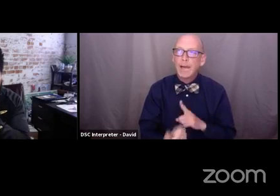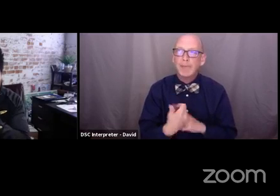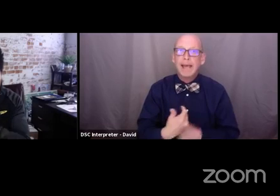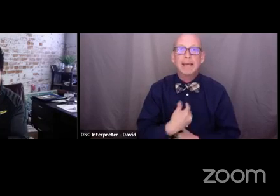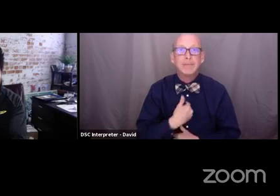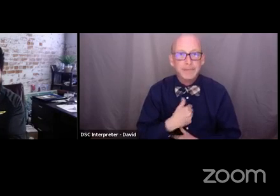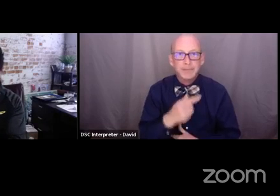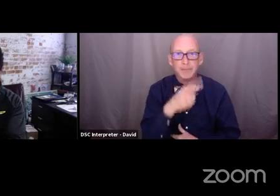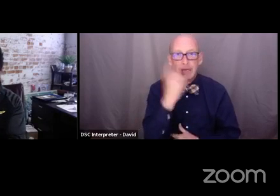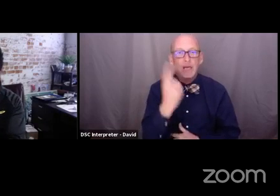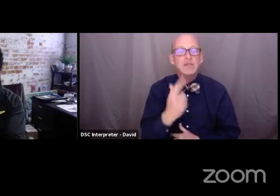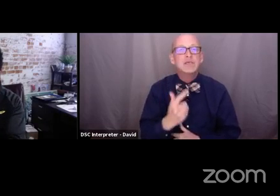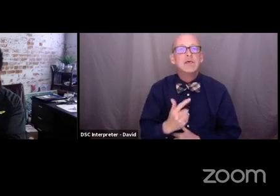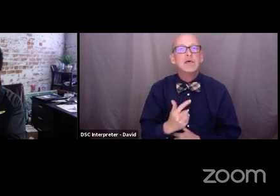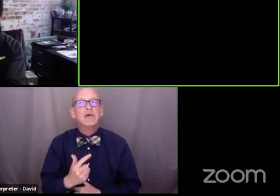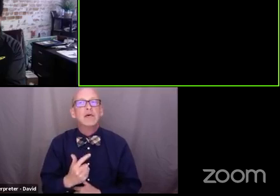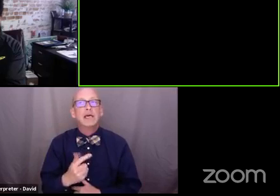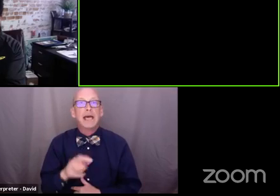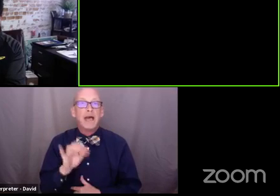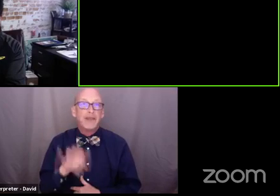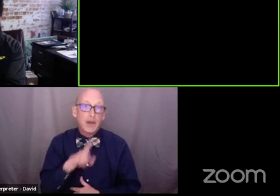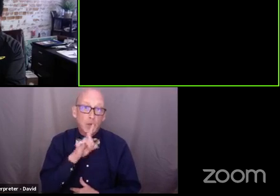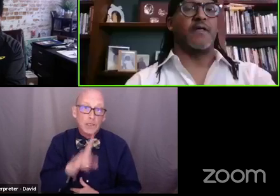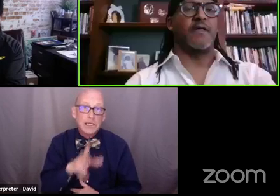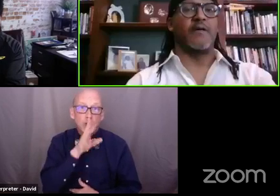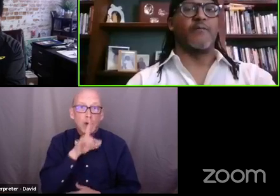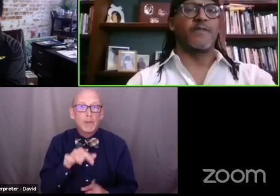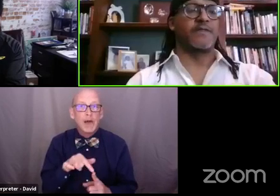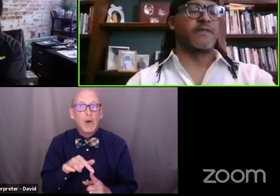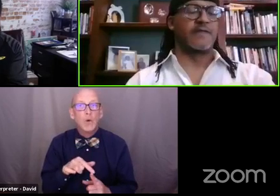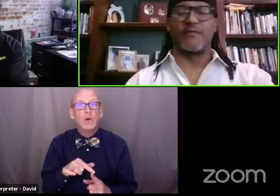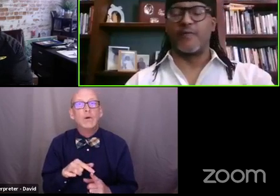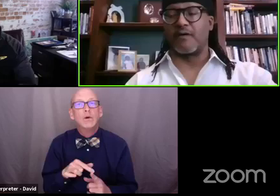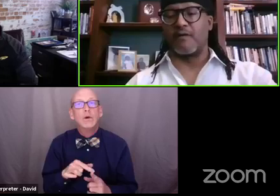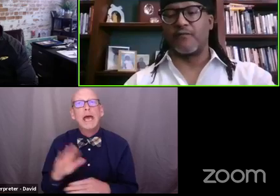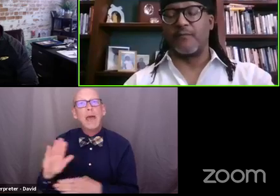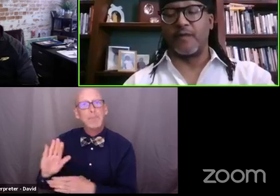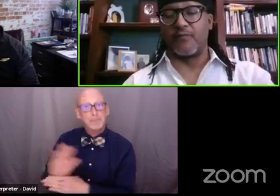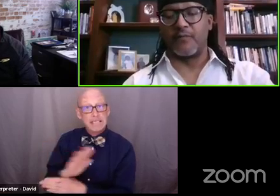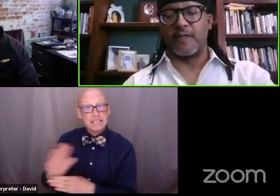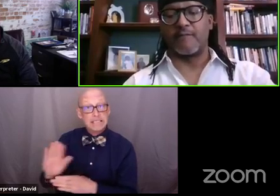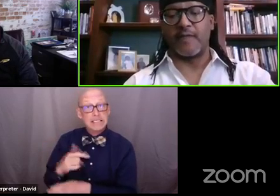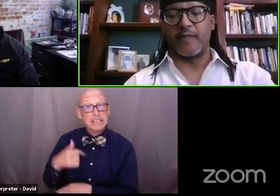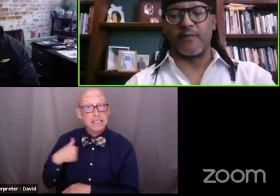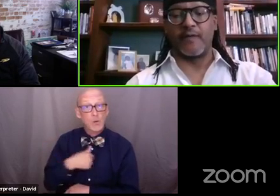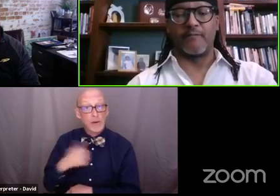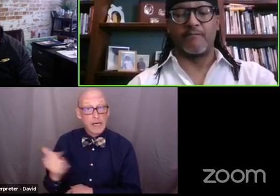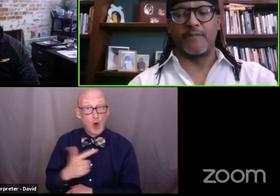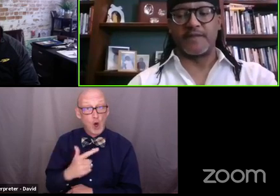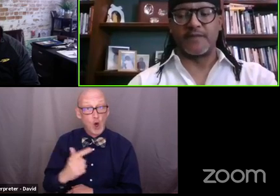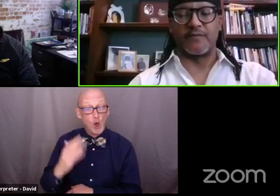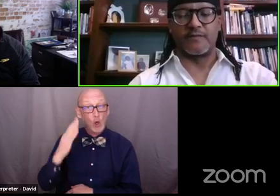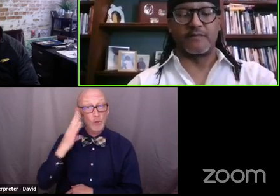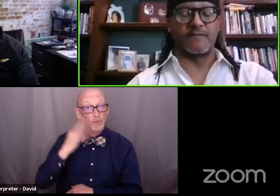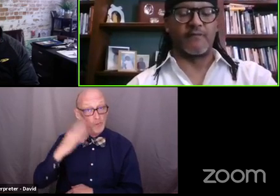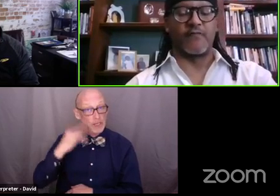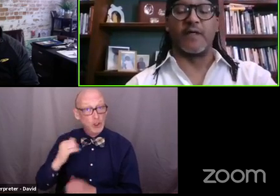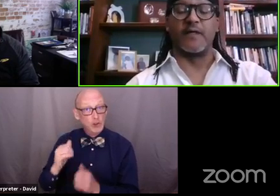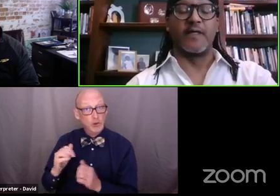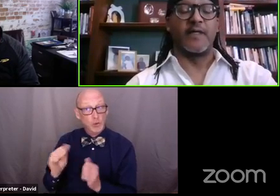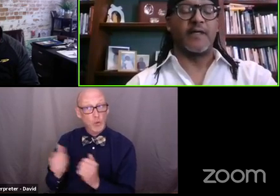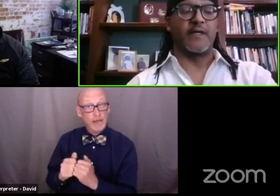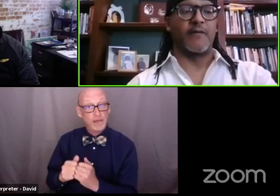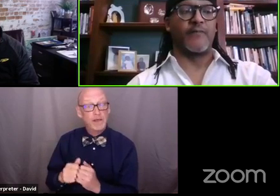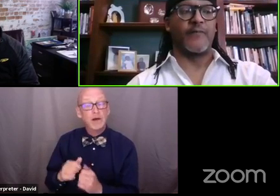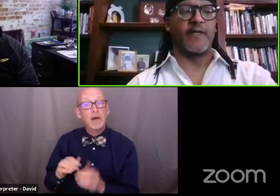because it talked about businesses that we are all familiar with, that minority business owners kind of